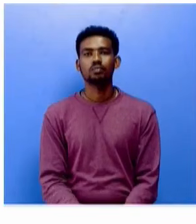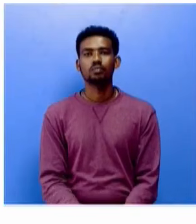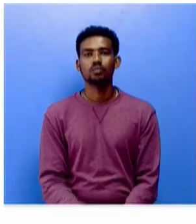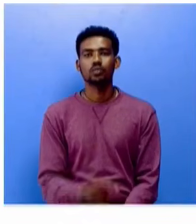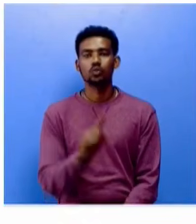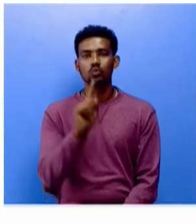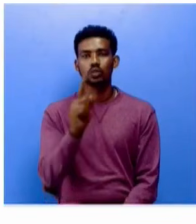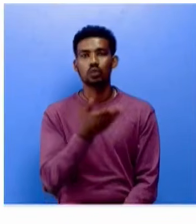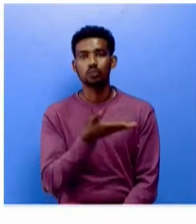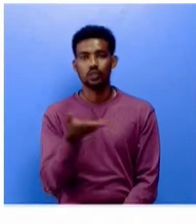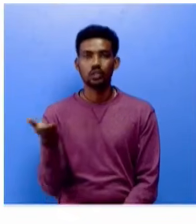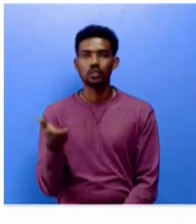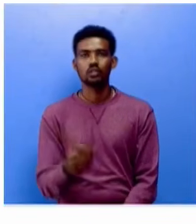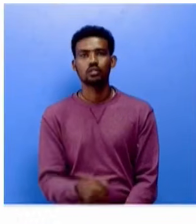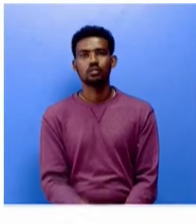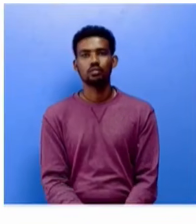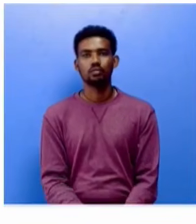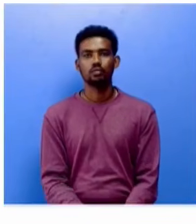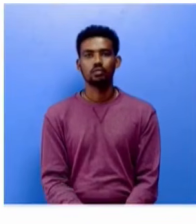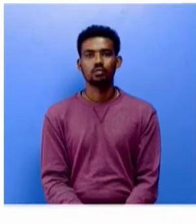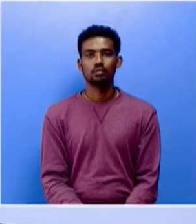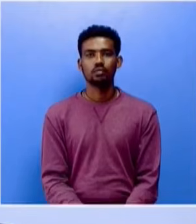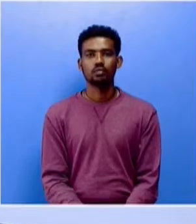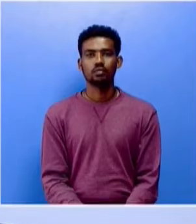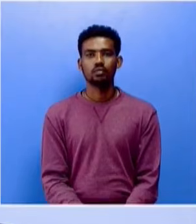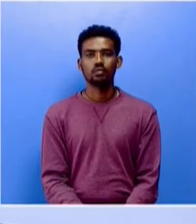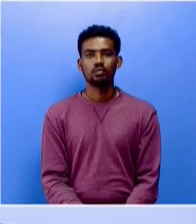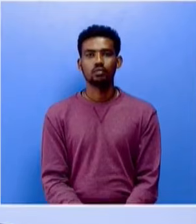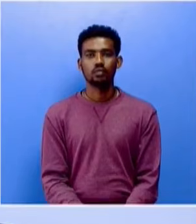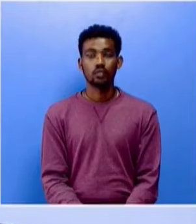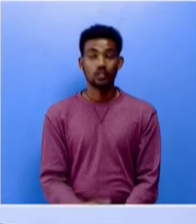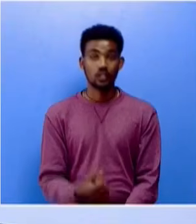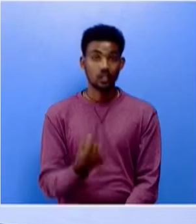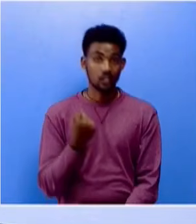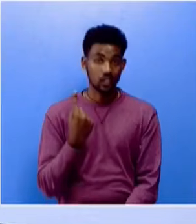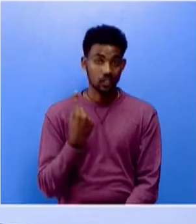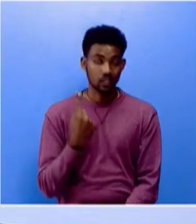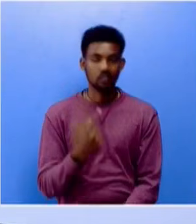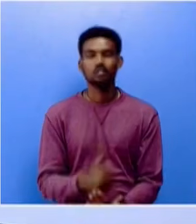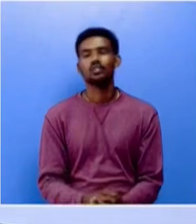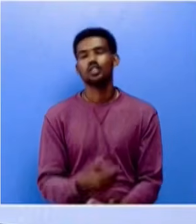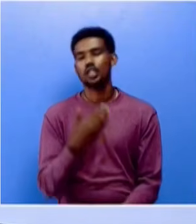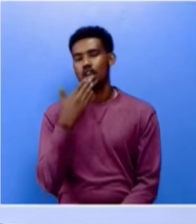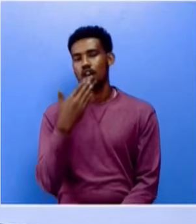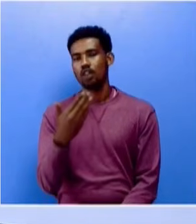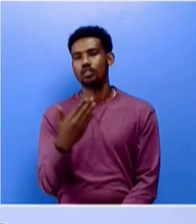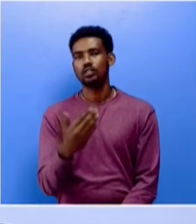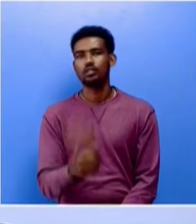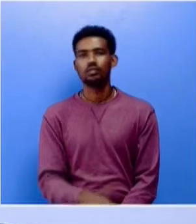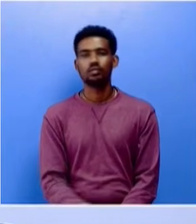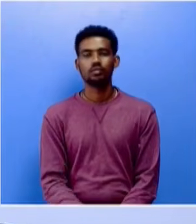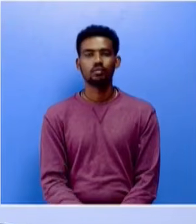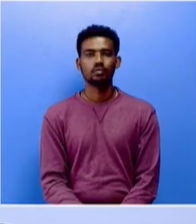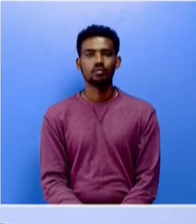something. To recommend something. Is it clear? Good. So,